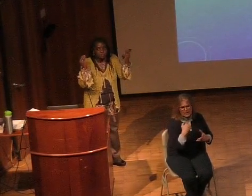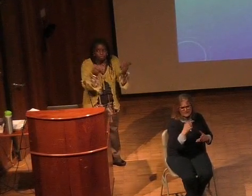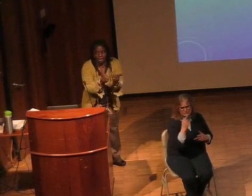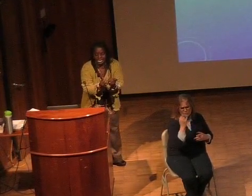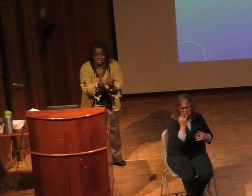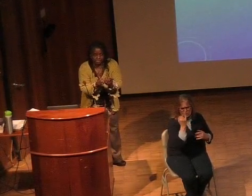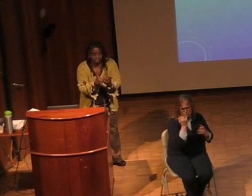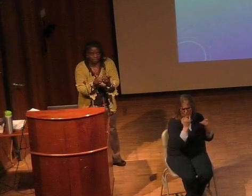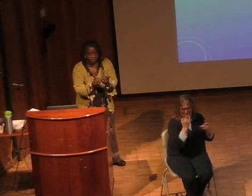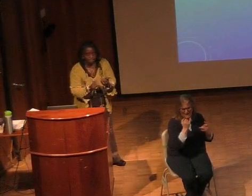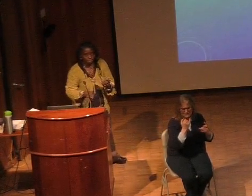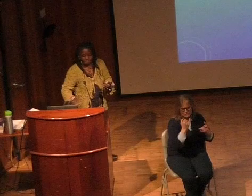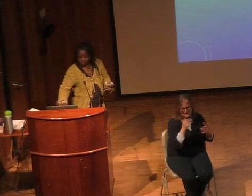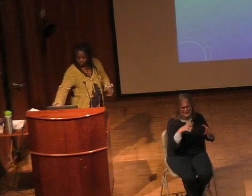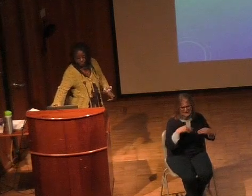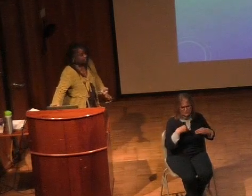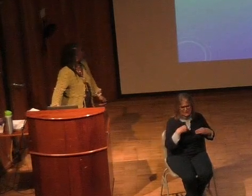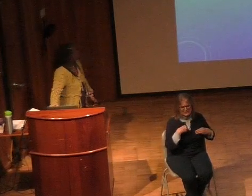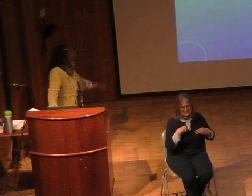and embrace.